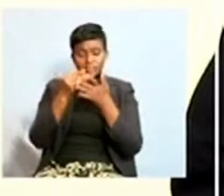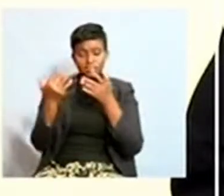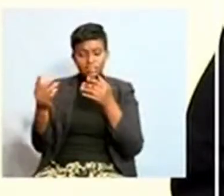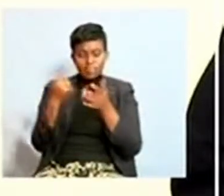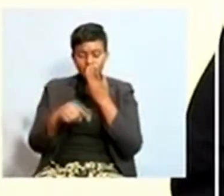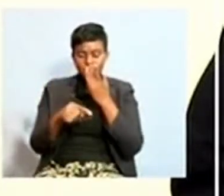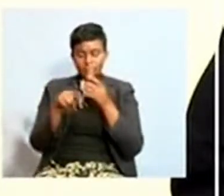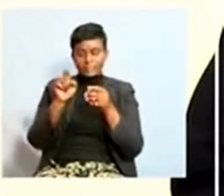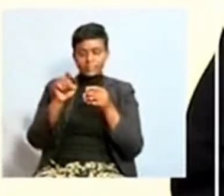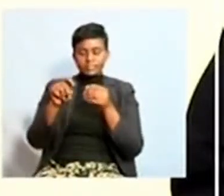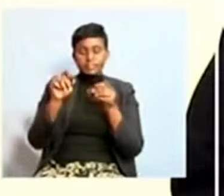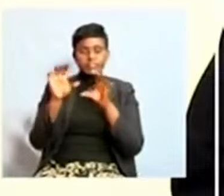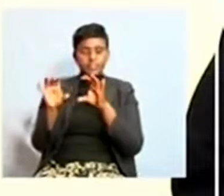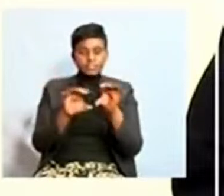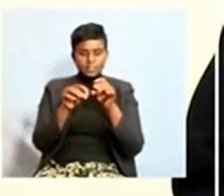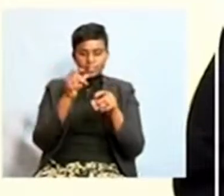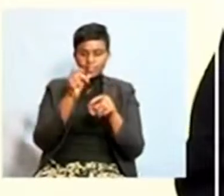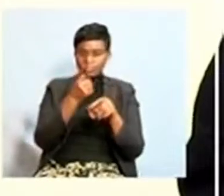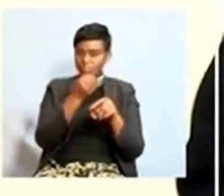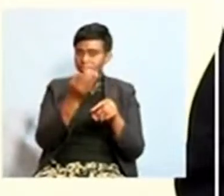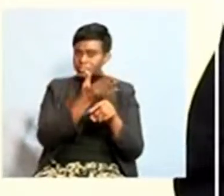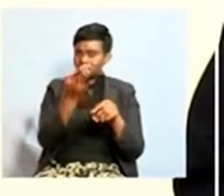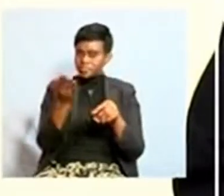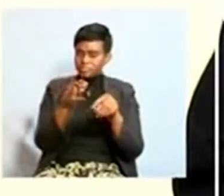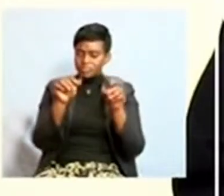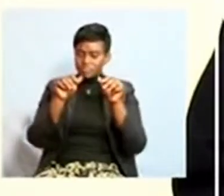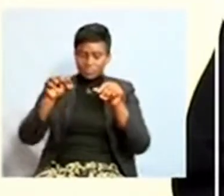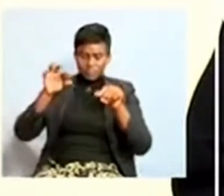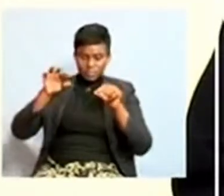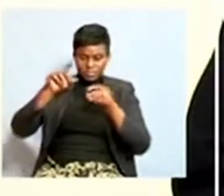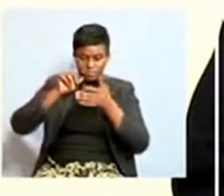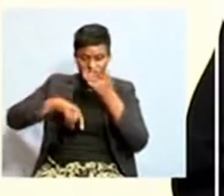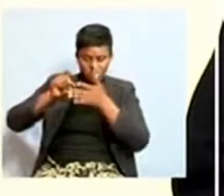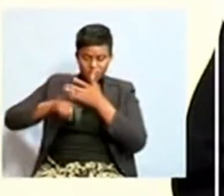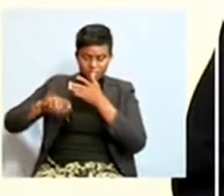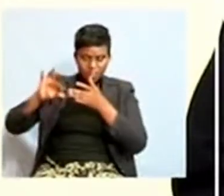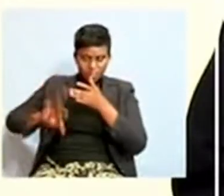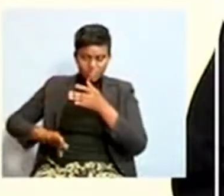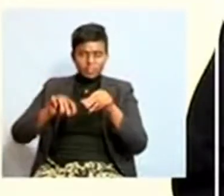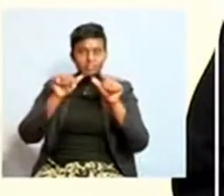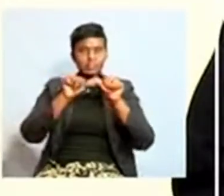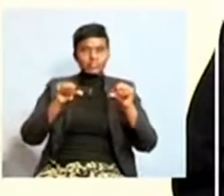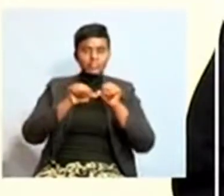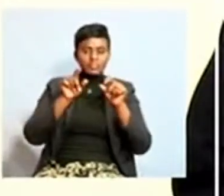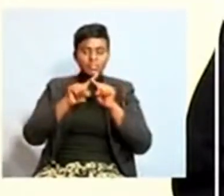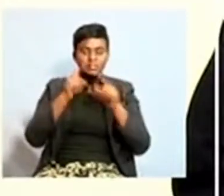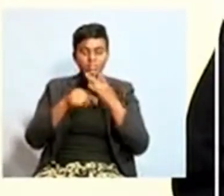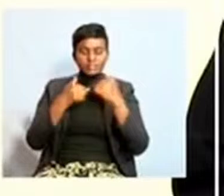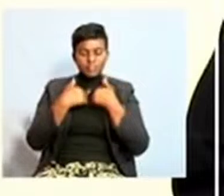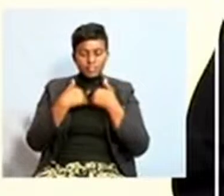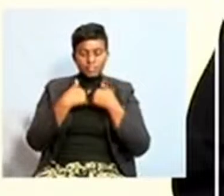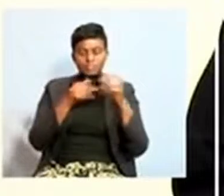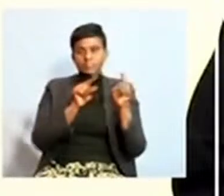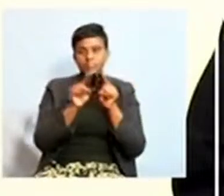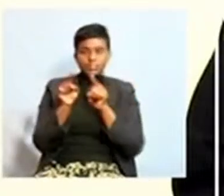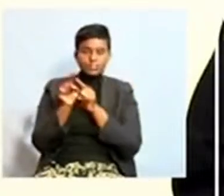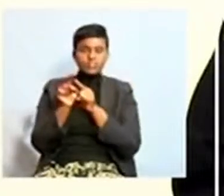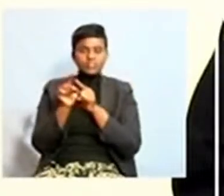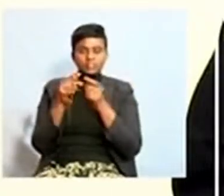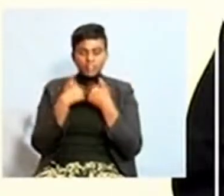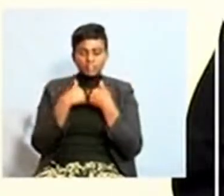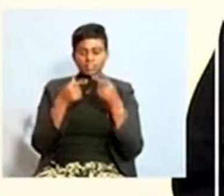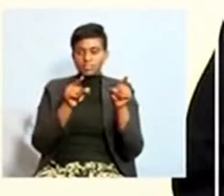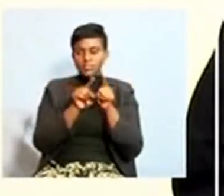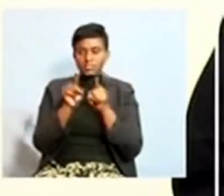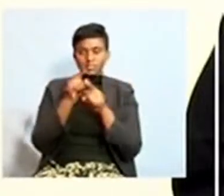need to be done. One of them is the cost-benefit analysis, but there's also